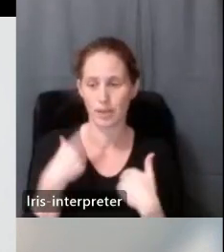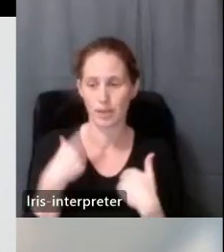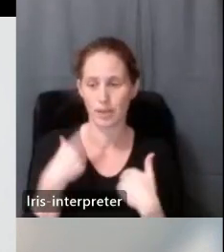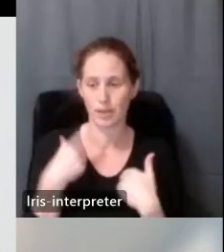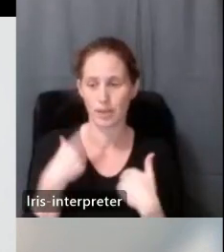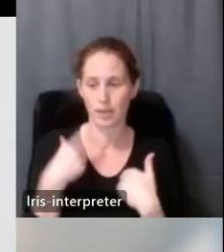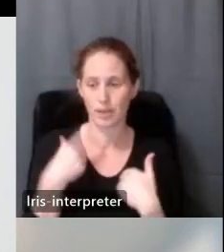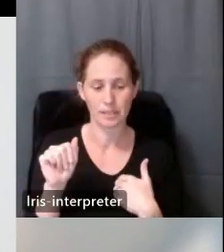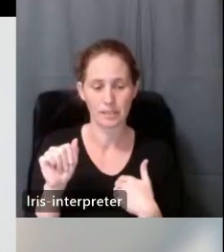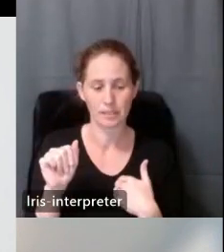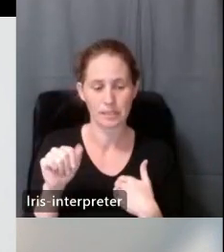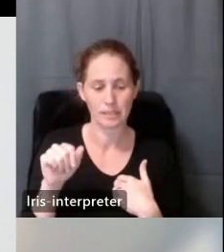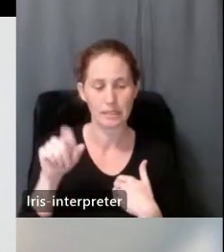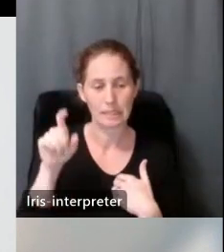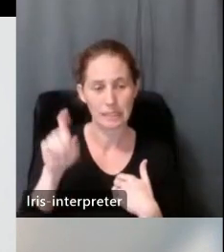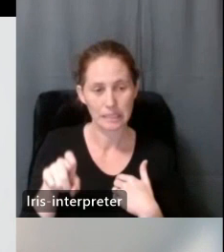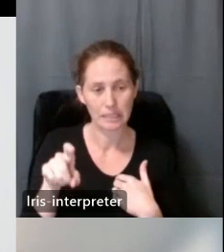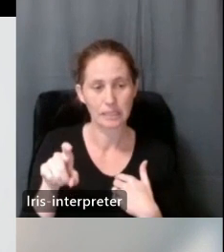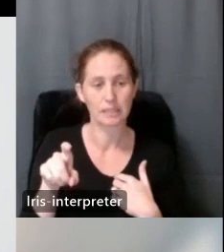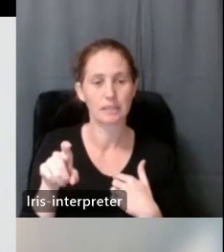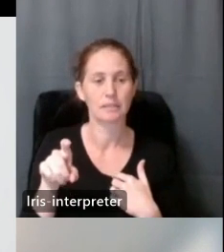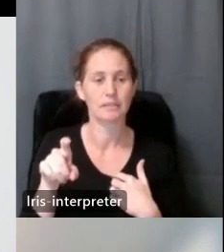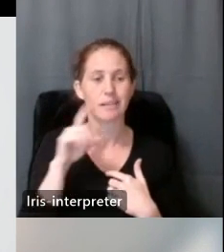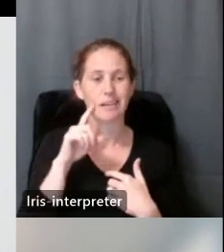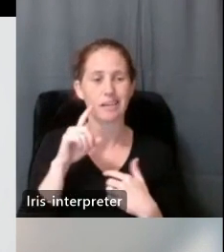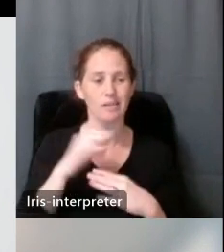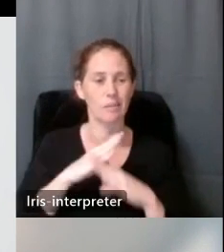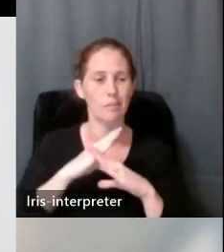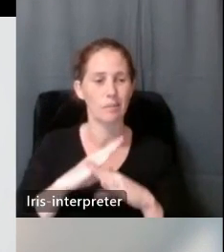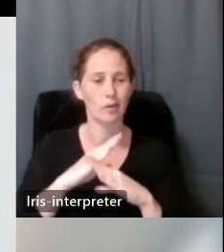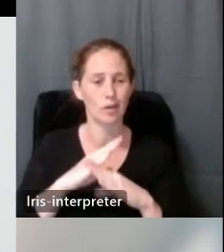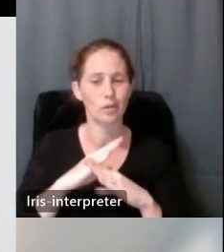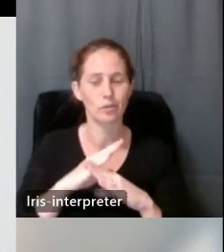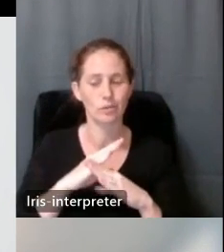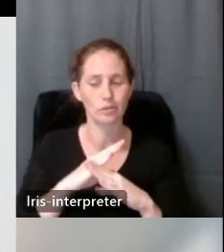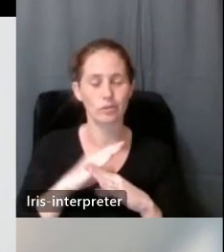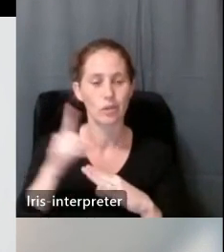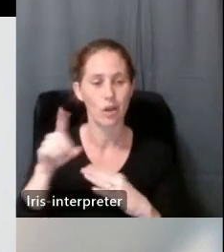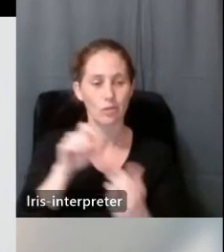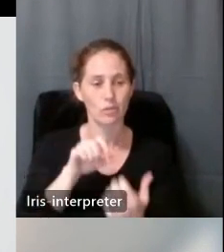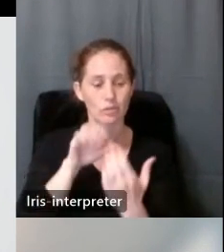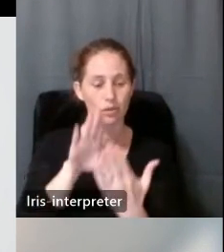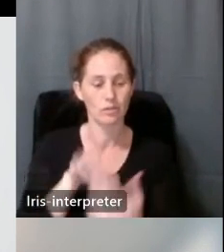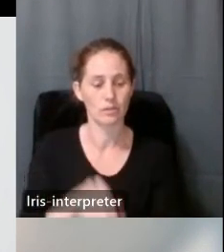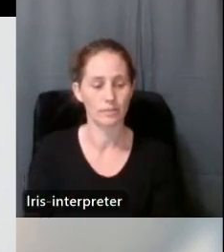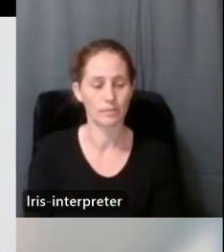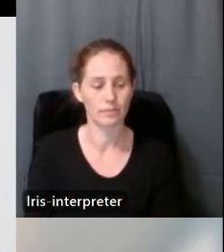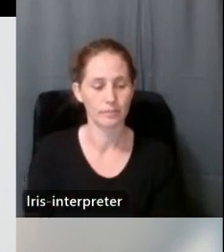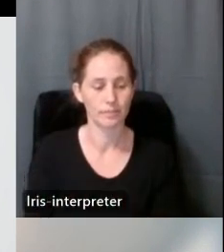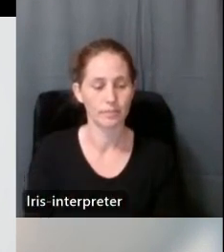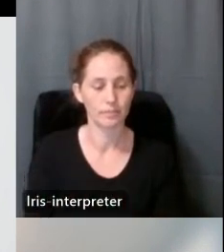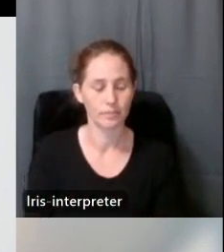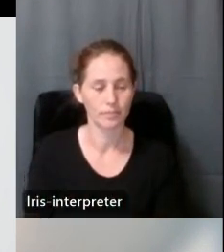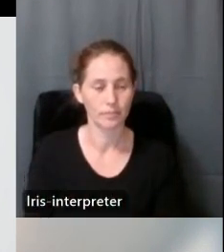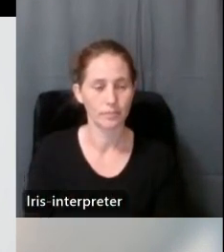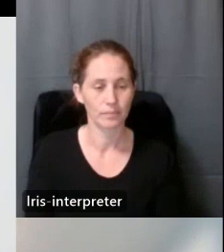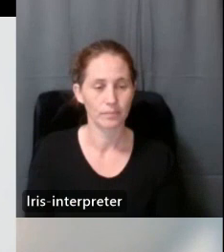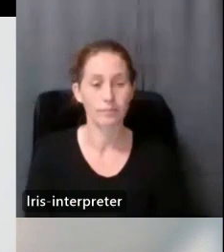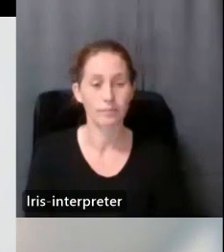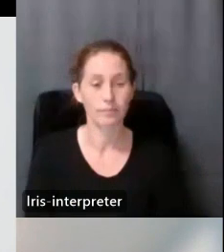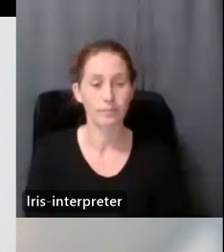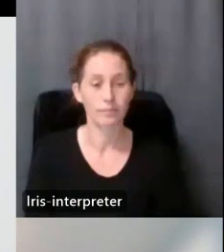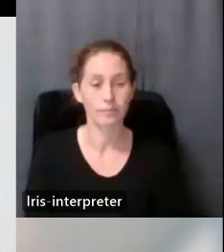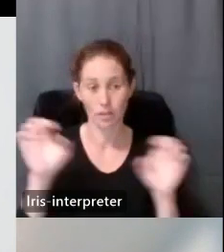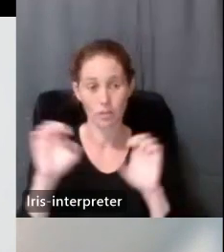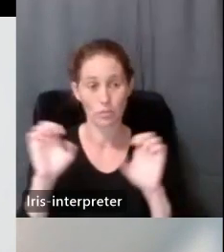disabilities' needs and barriers are addressed. So because